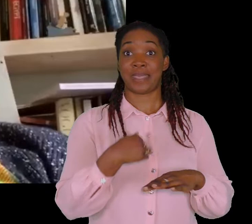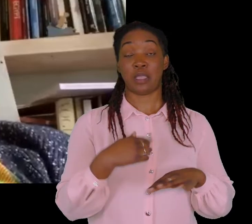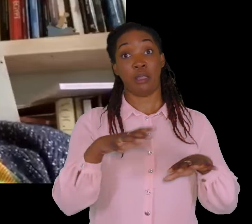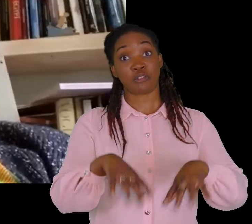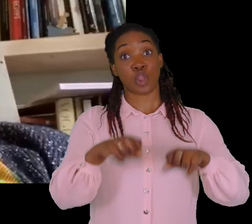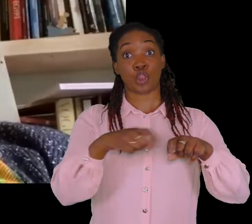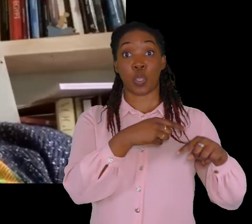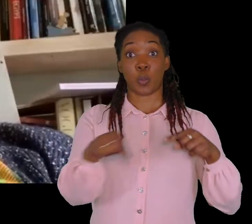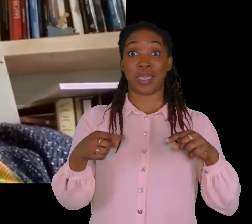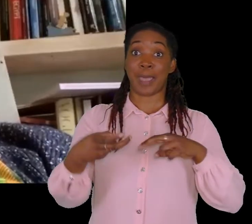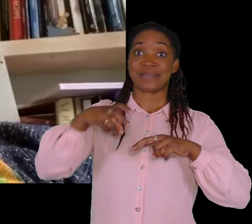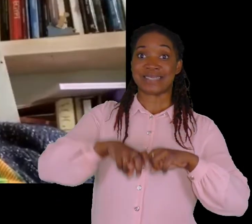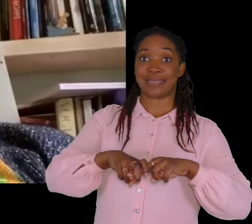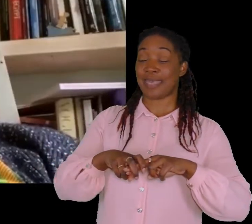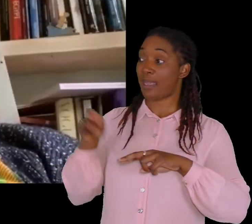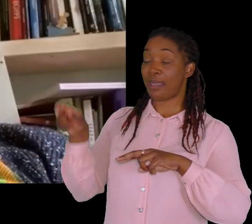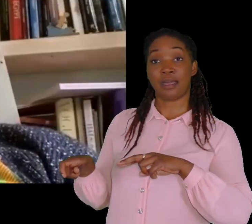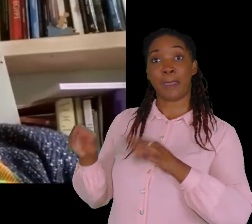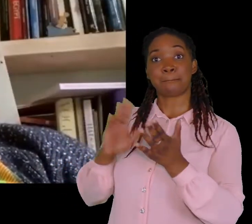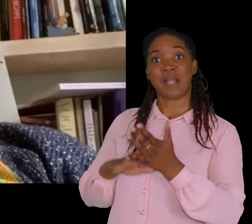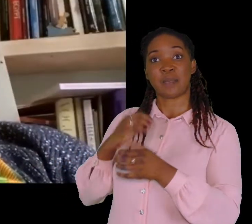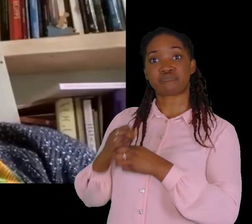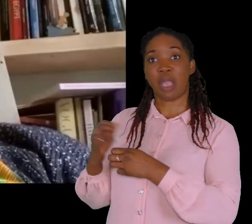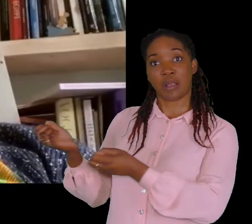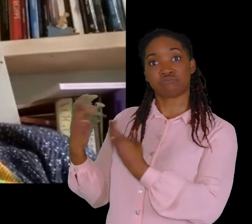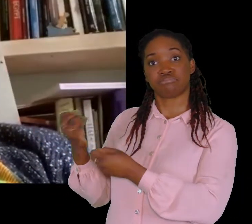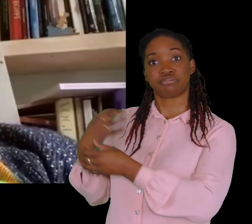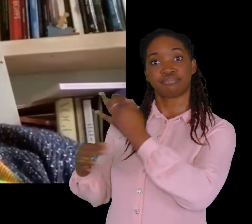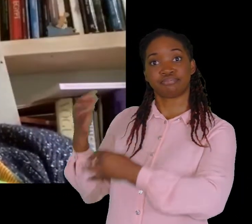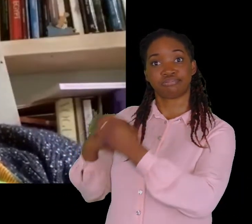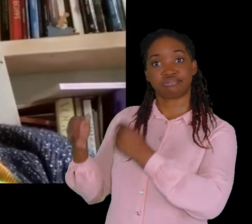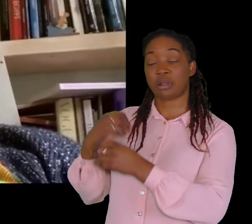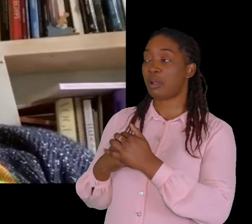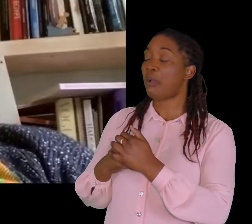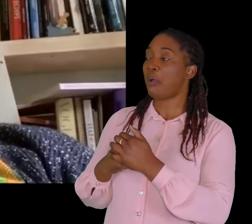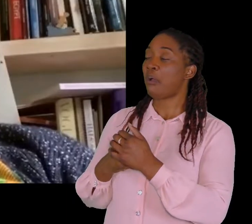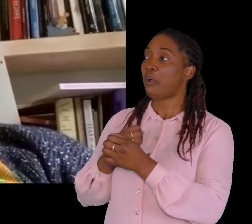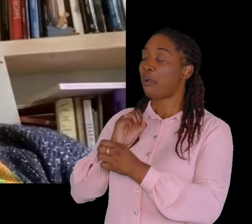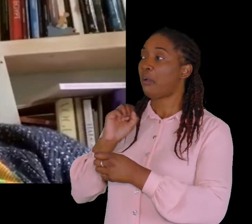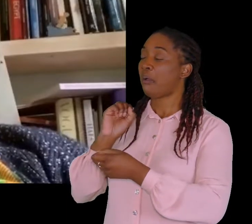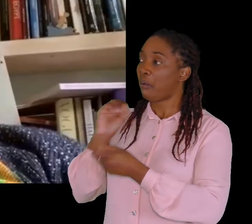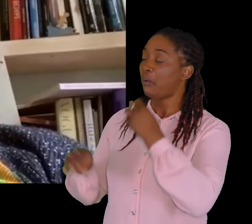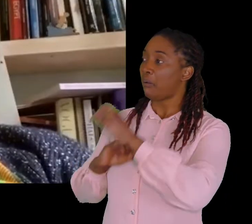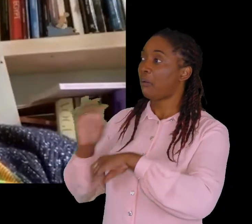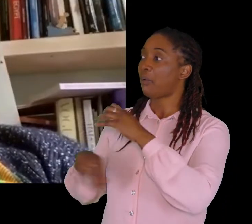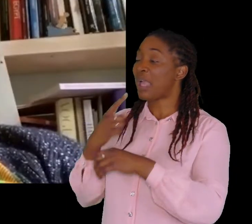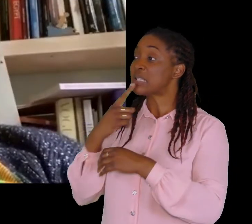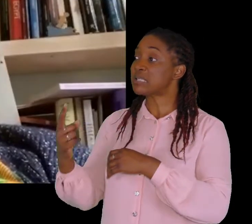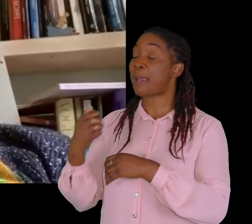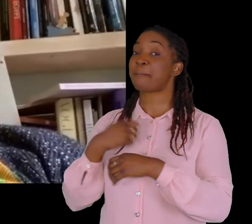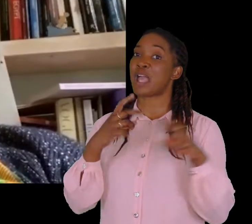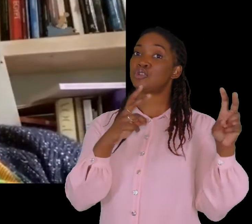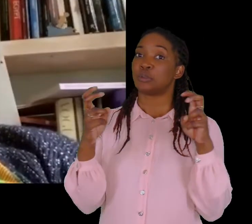sorts of questions. But, you know, I realized, and I said, my subject matter has not